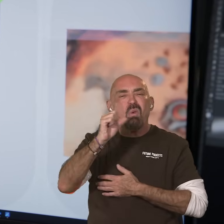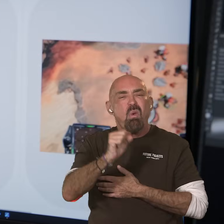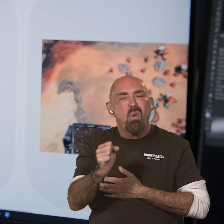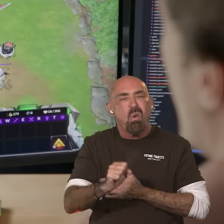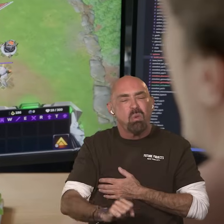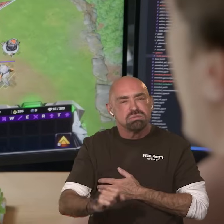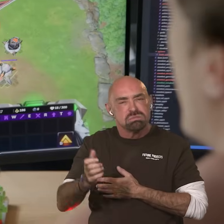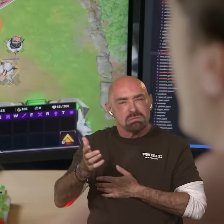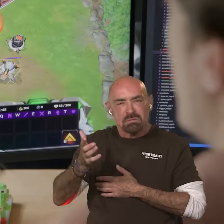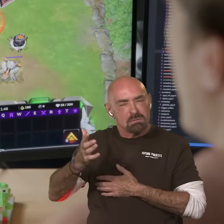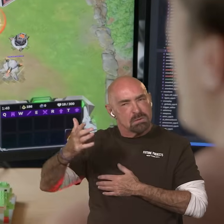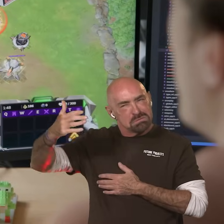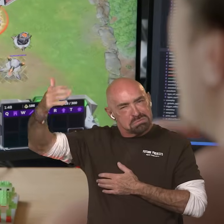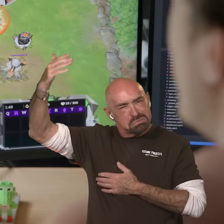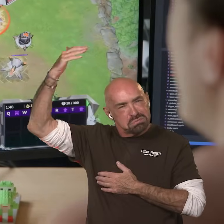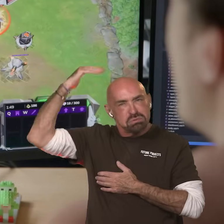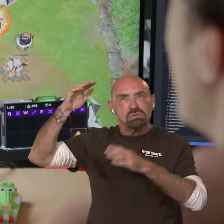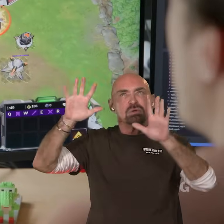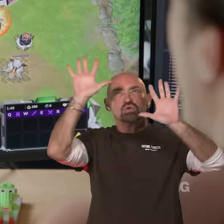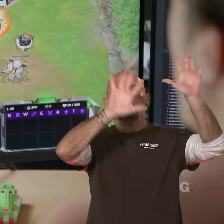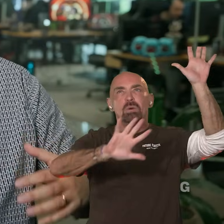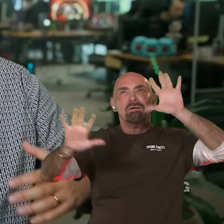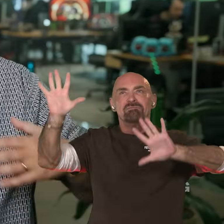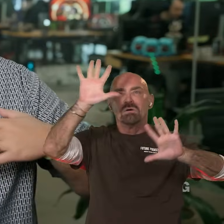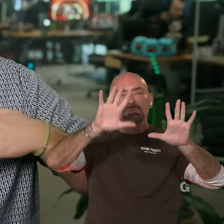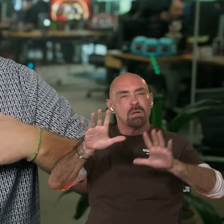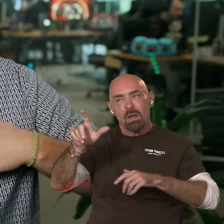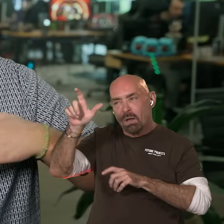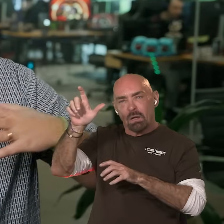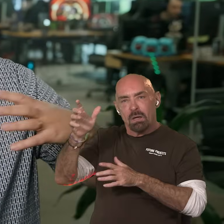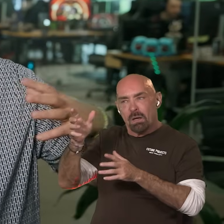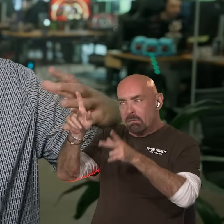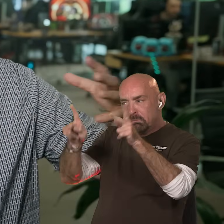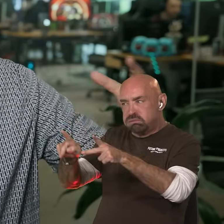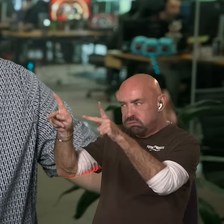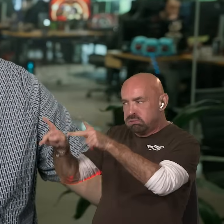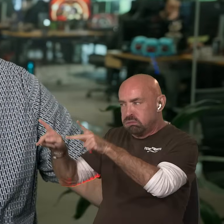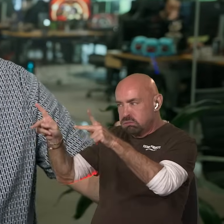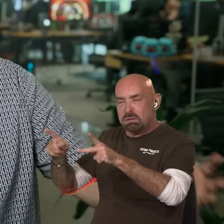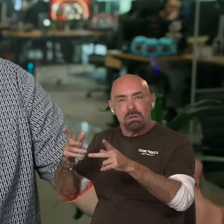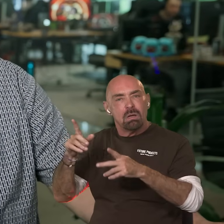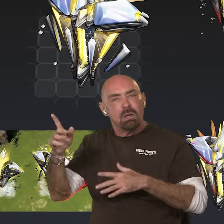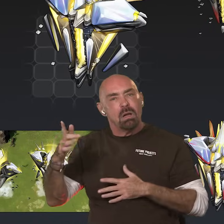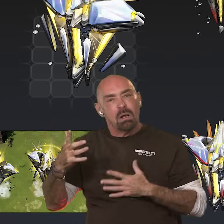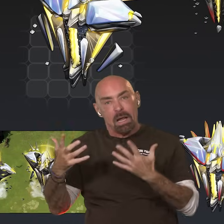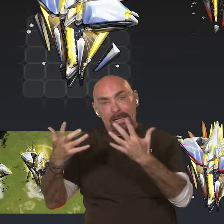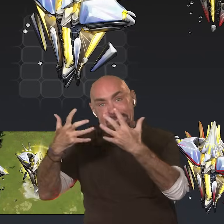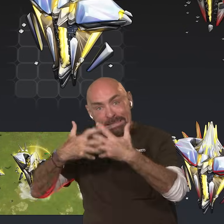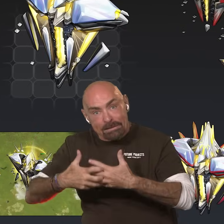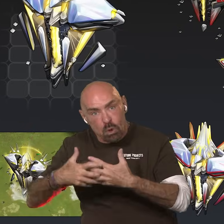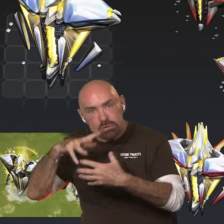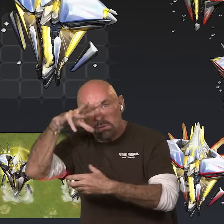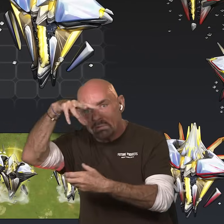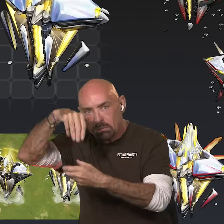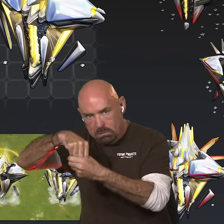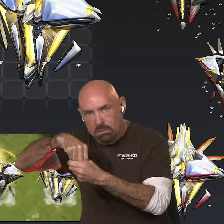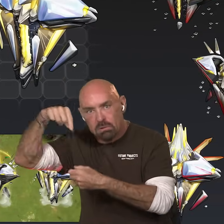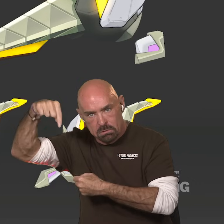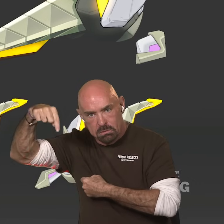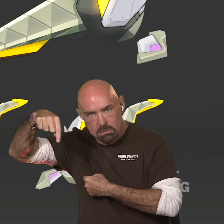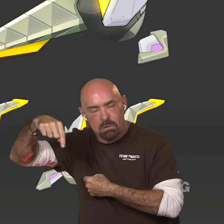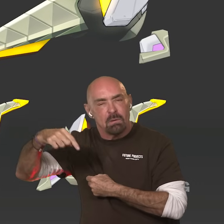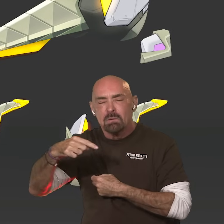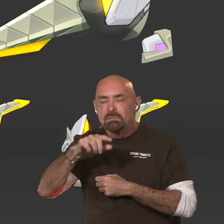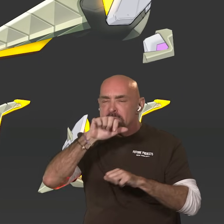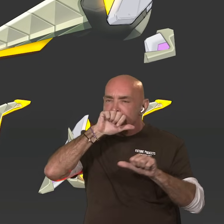back to the origins of the universe itself. And everything from their beings to their civilization to where they live is technologically driven.